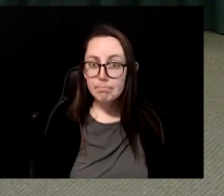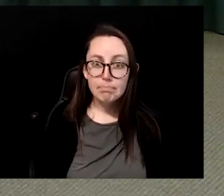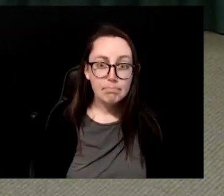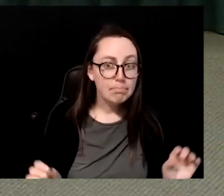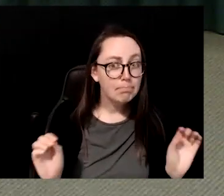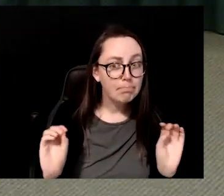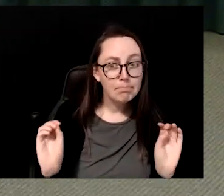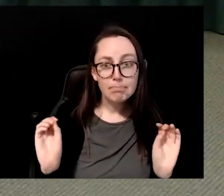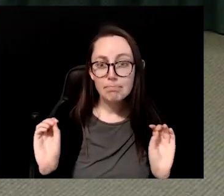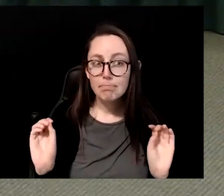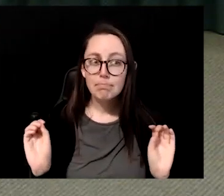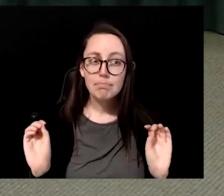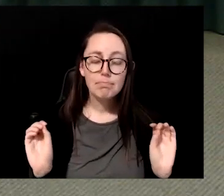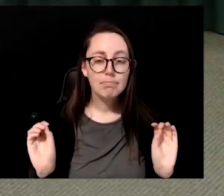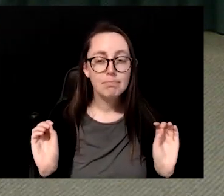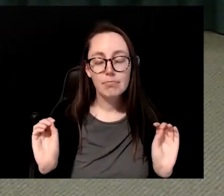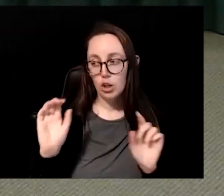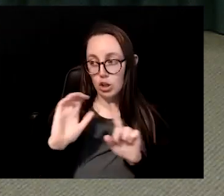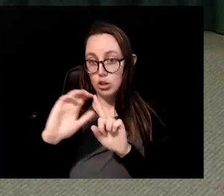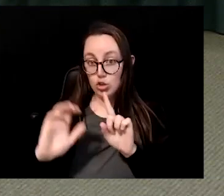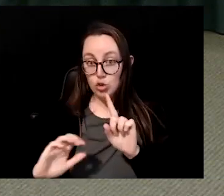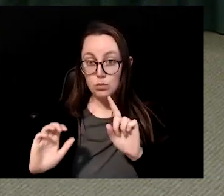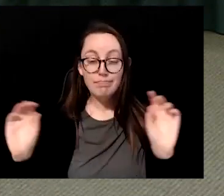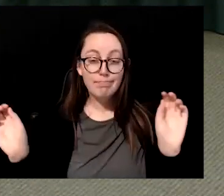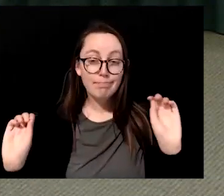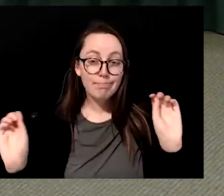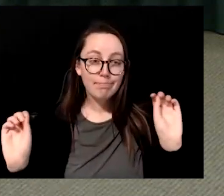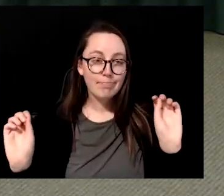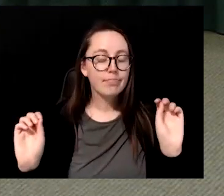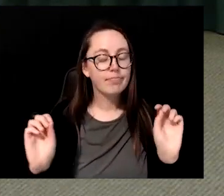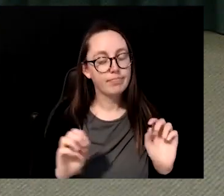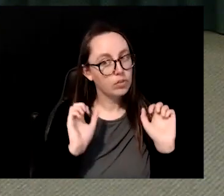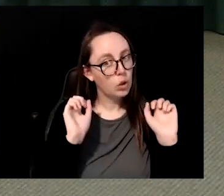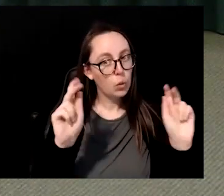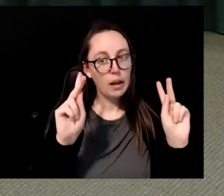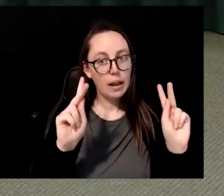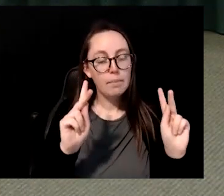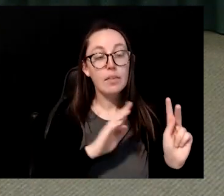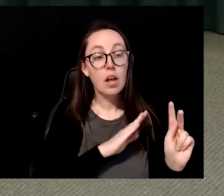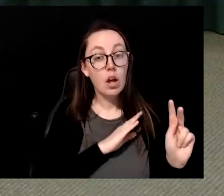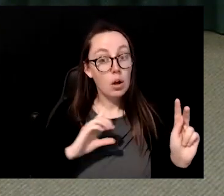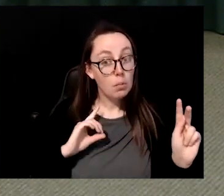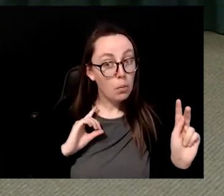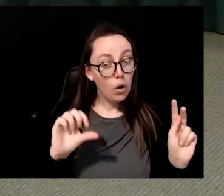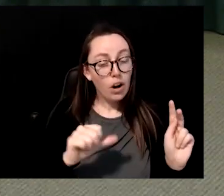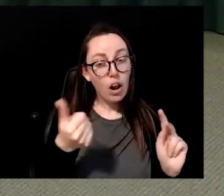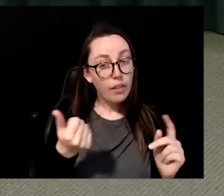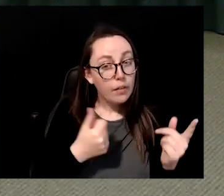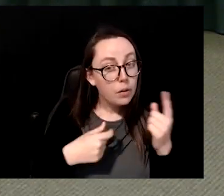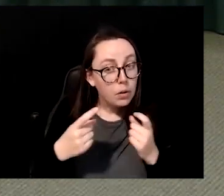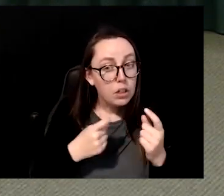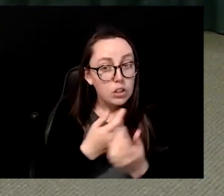twice and I don't see any hands on Zoom all right board members uh other questions or comments